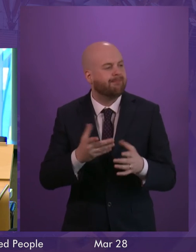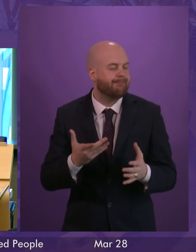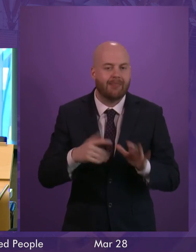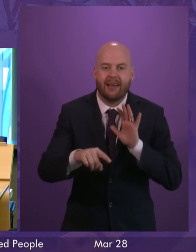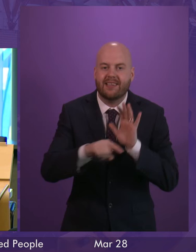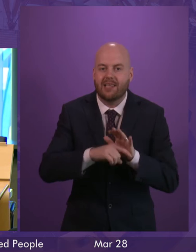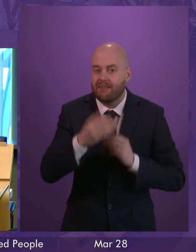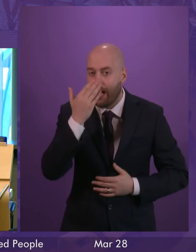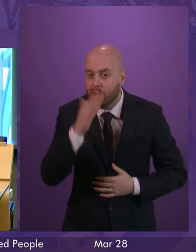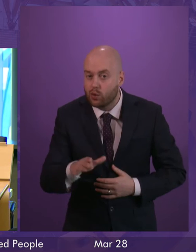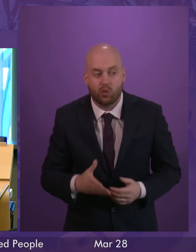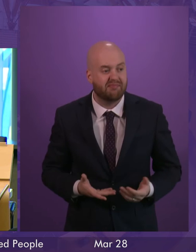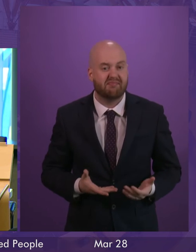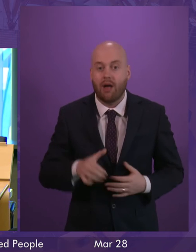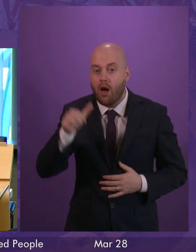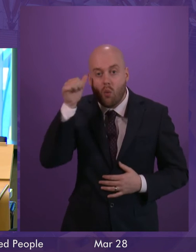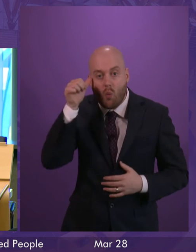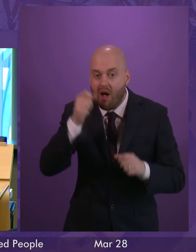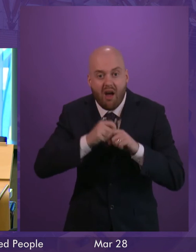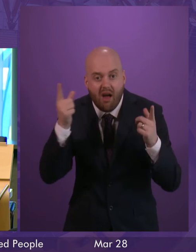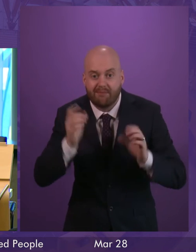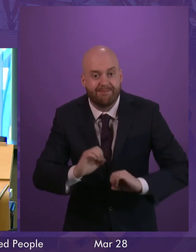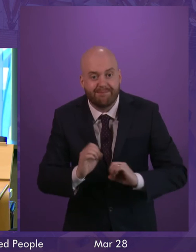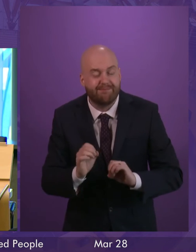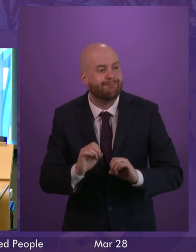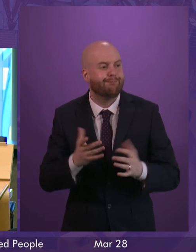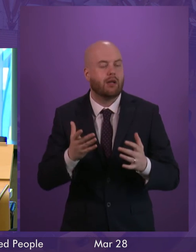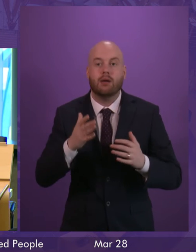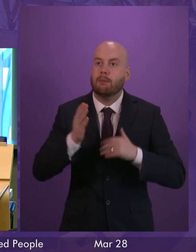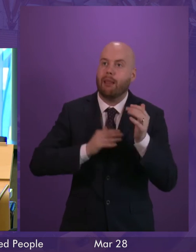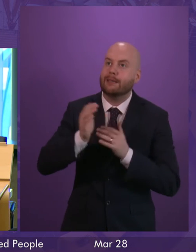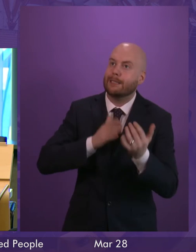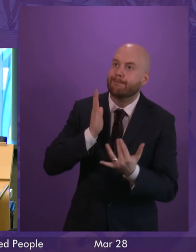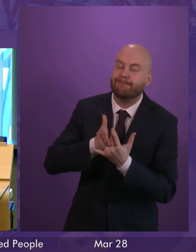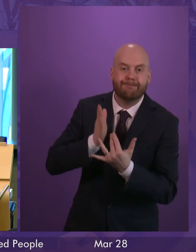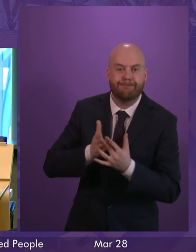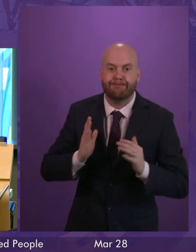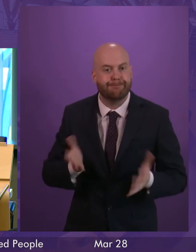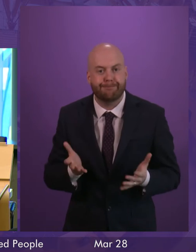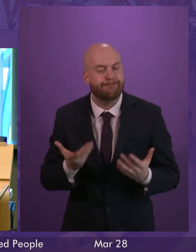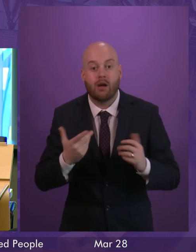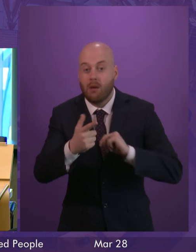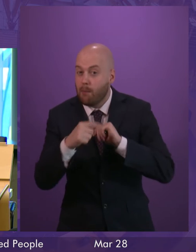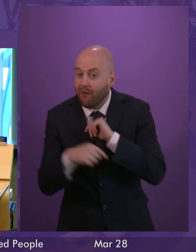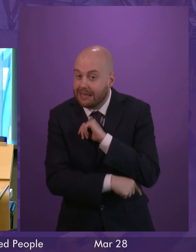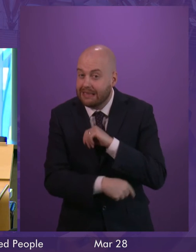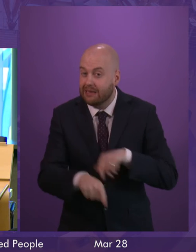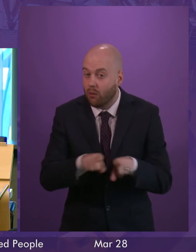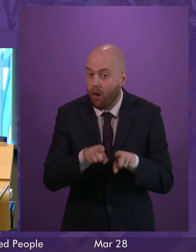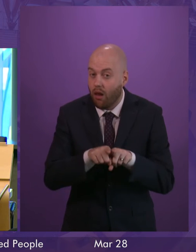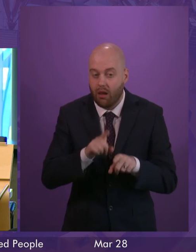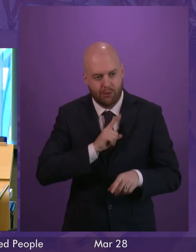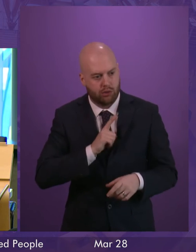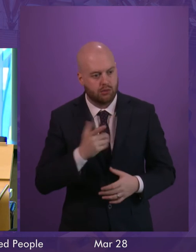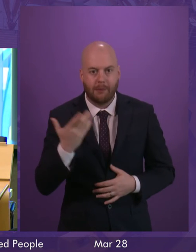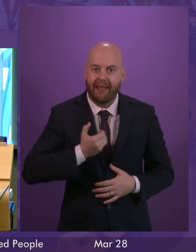and lack of awareness, inaccessible buildings, transport and communication, poverty arising from cuts to benefits, social care